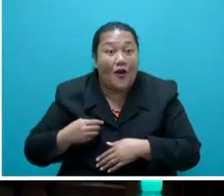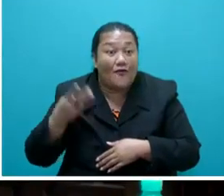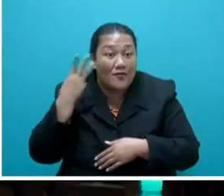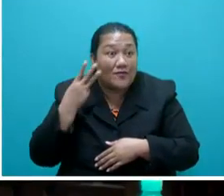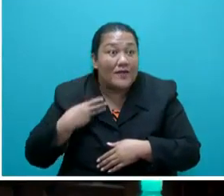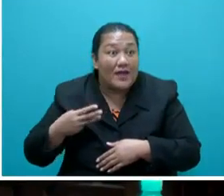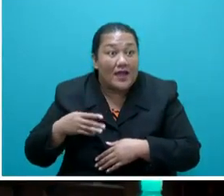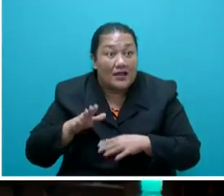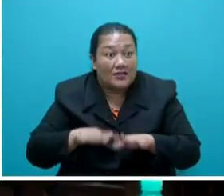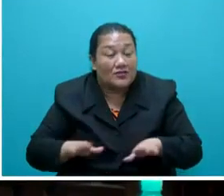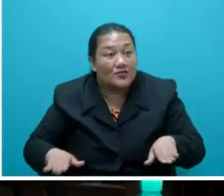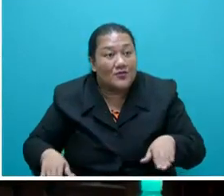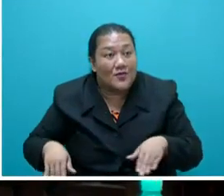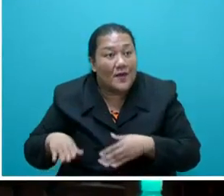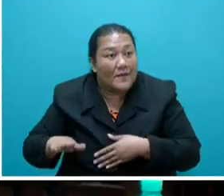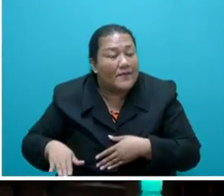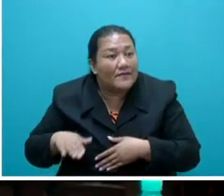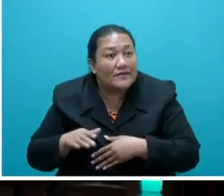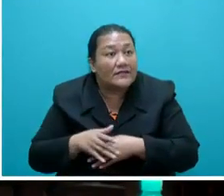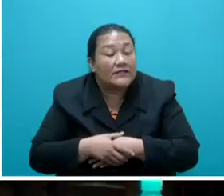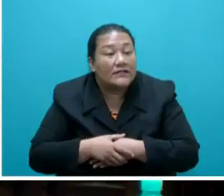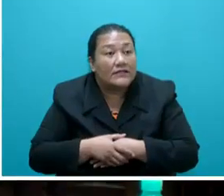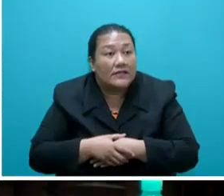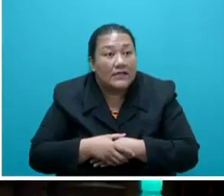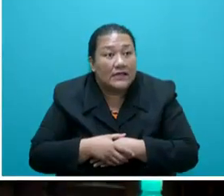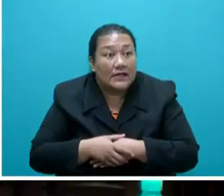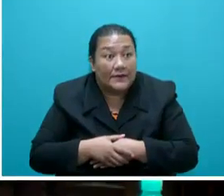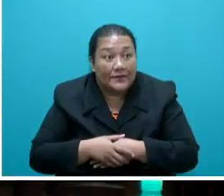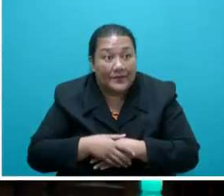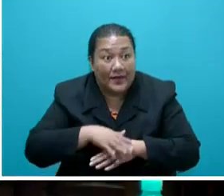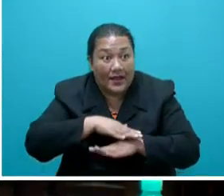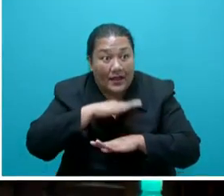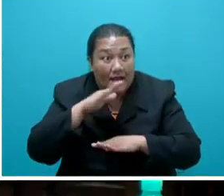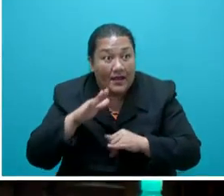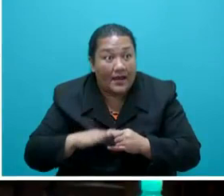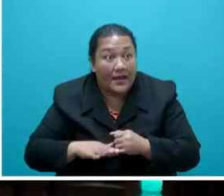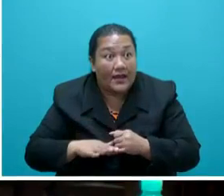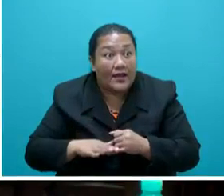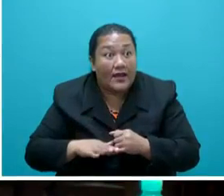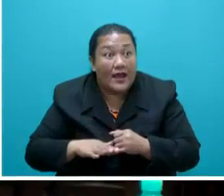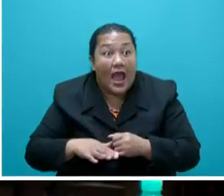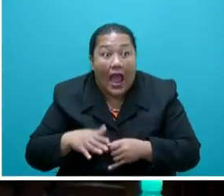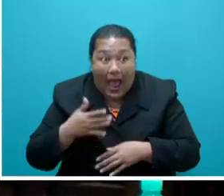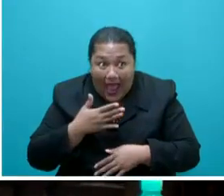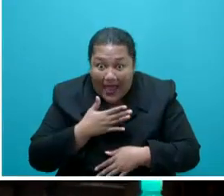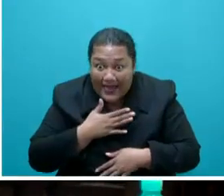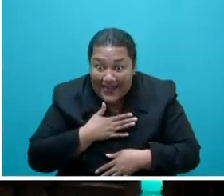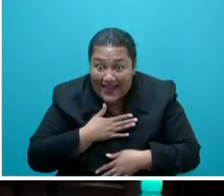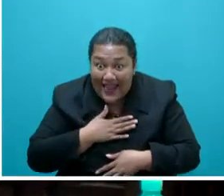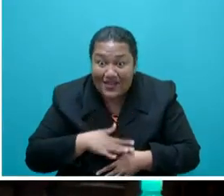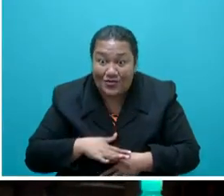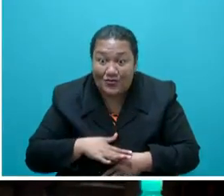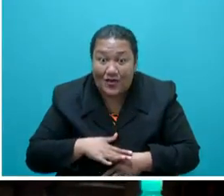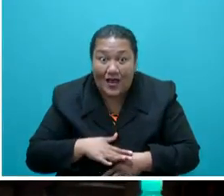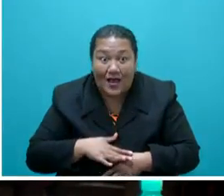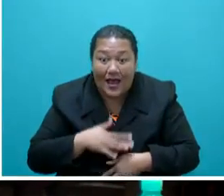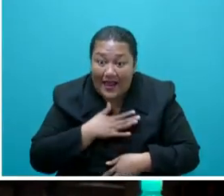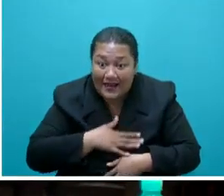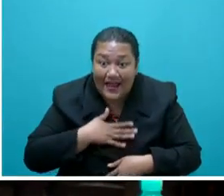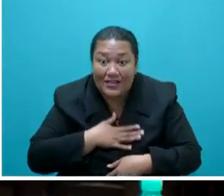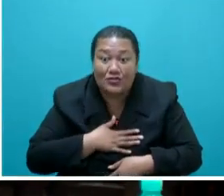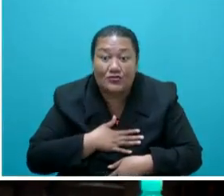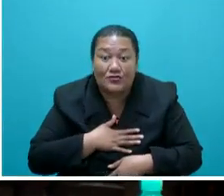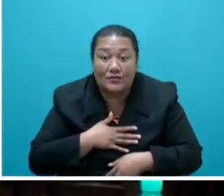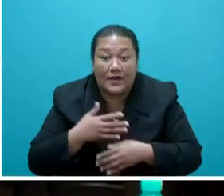when she delivered her address earlier this week. To that end, I would also like to pay tribute to the late Dr. Sitibeni Yanuyanutawa,